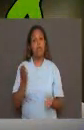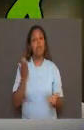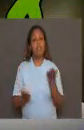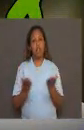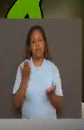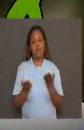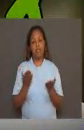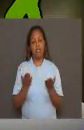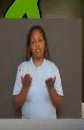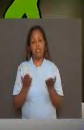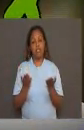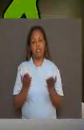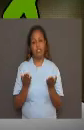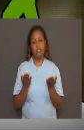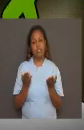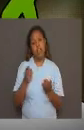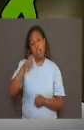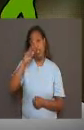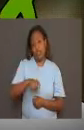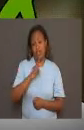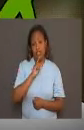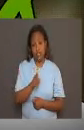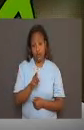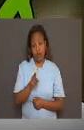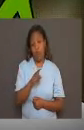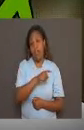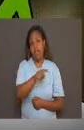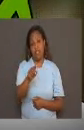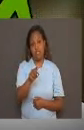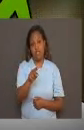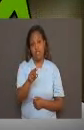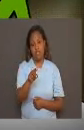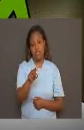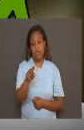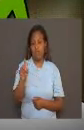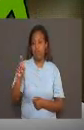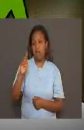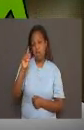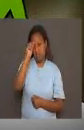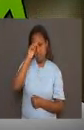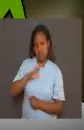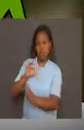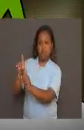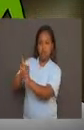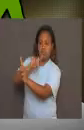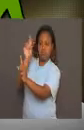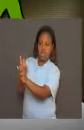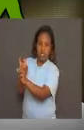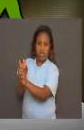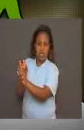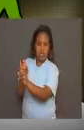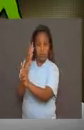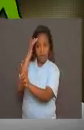Perhaps it is necessary for you to ask someone else